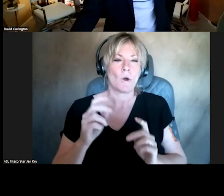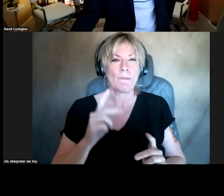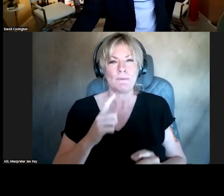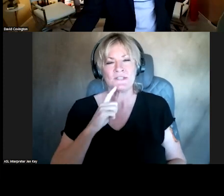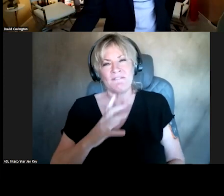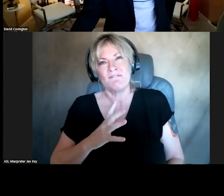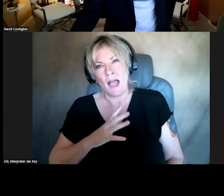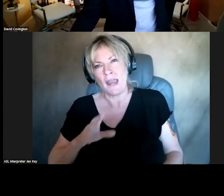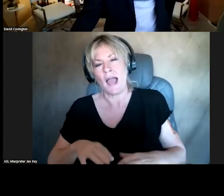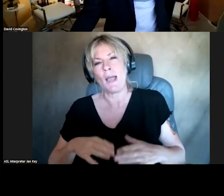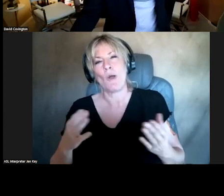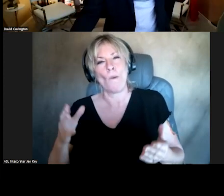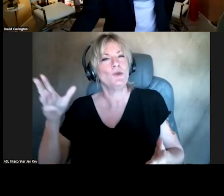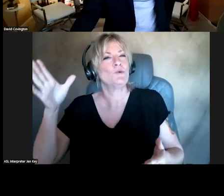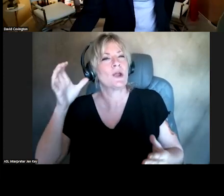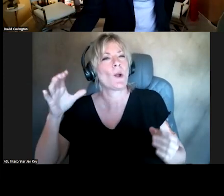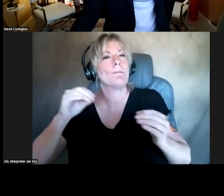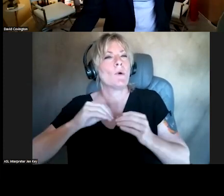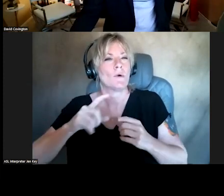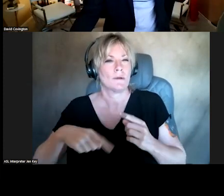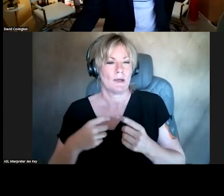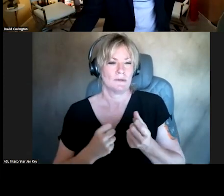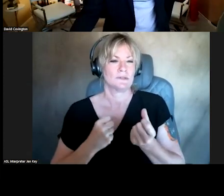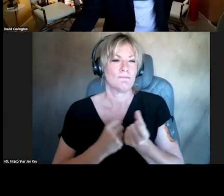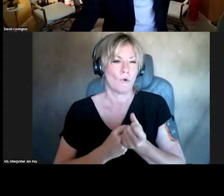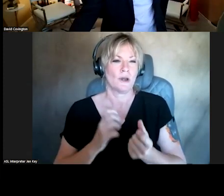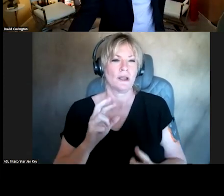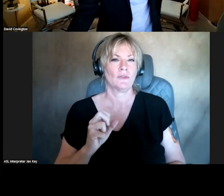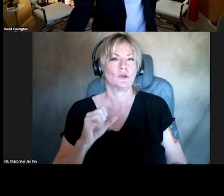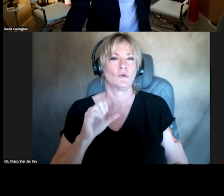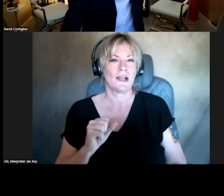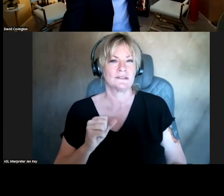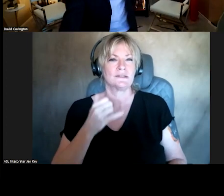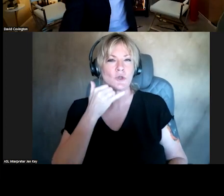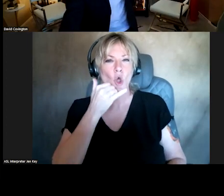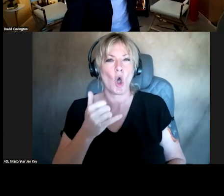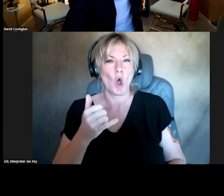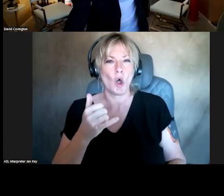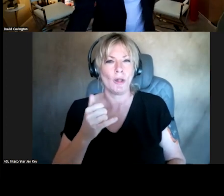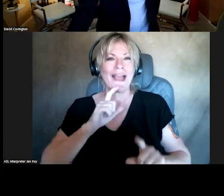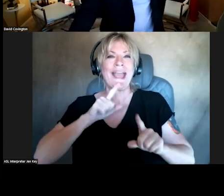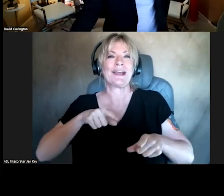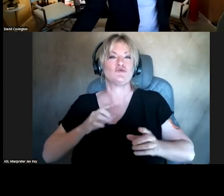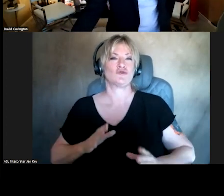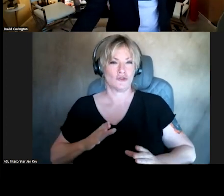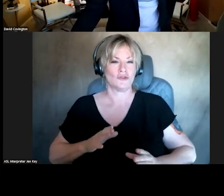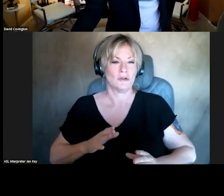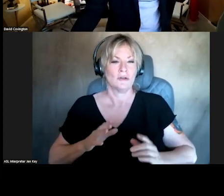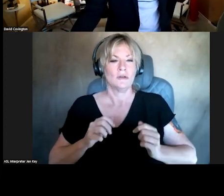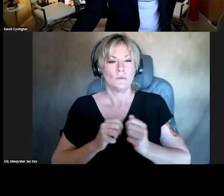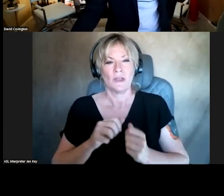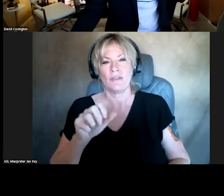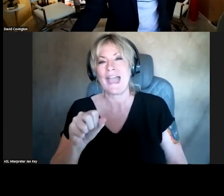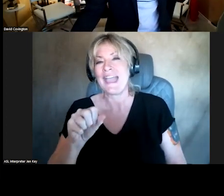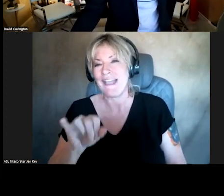to hearing more about supporting the crisis call taker, text chat taker with AI,